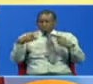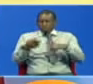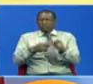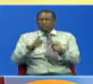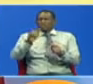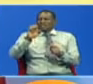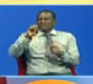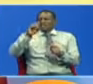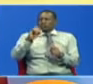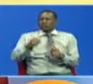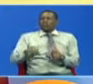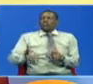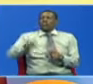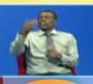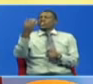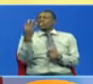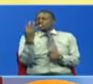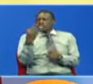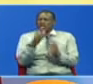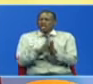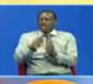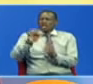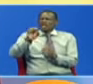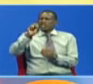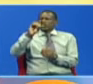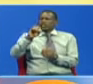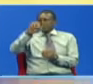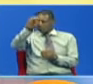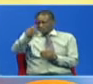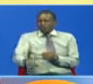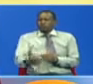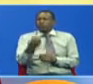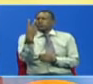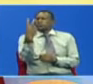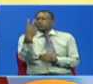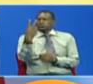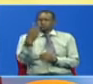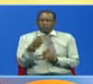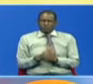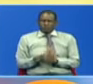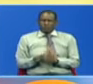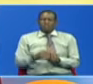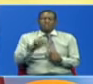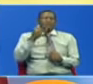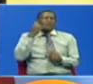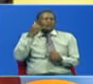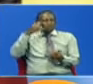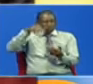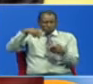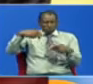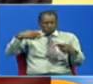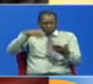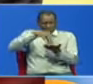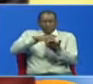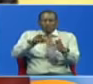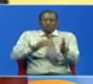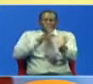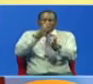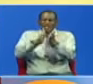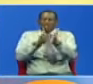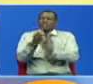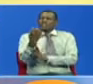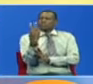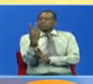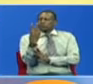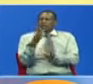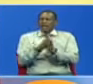North, 3, and Teso South, 2. The Nakuru cases are from Naivasha, 2,